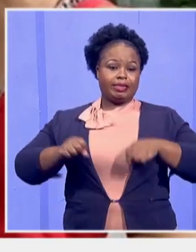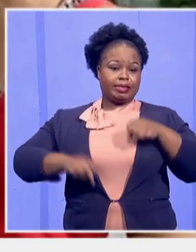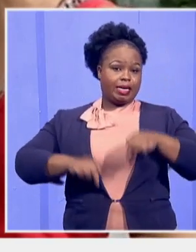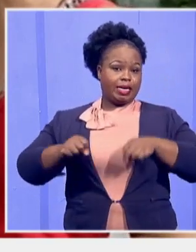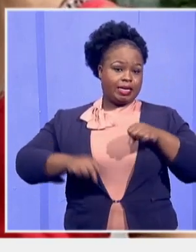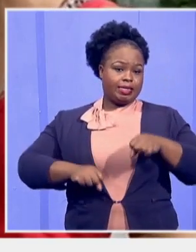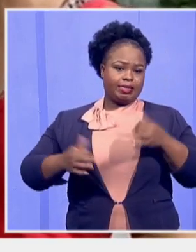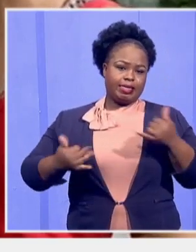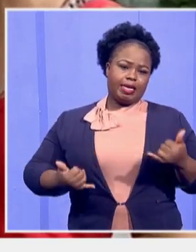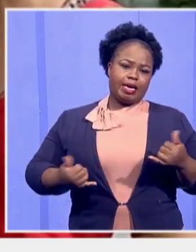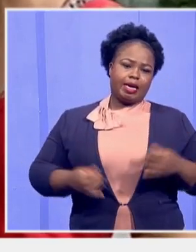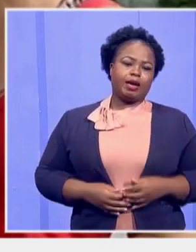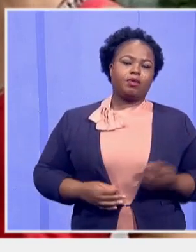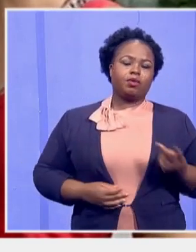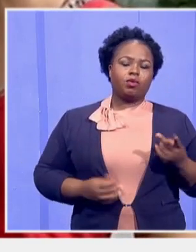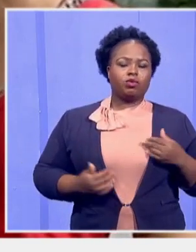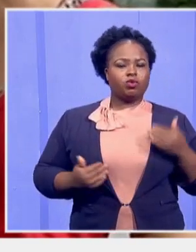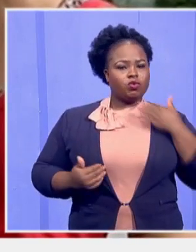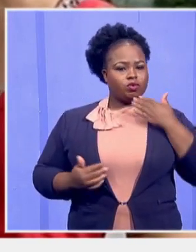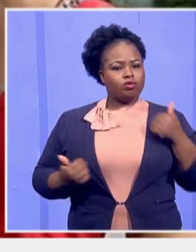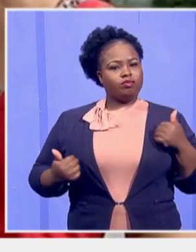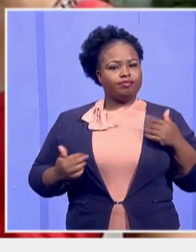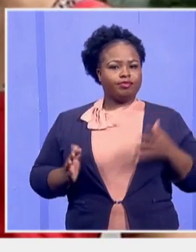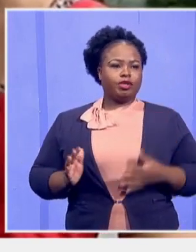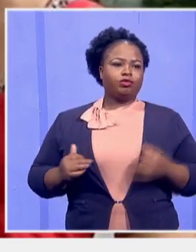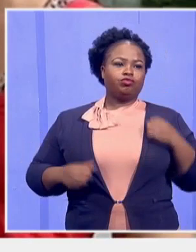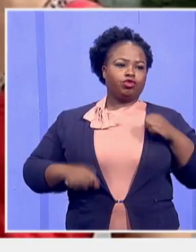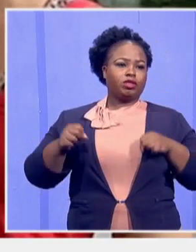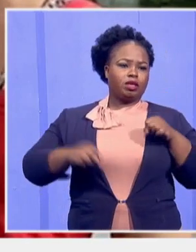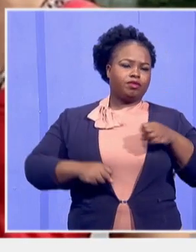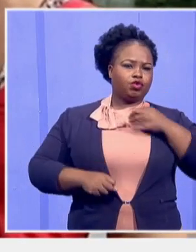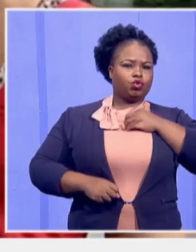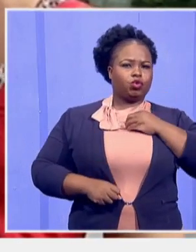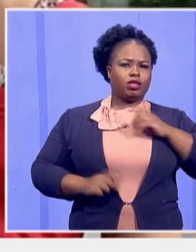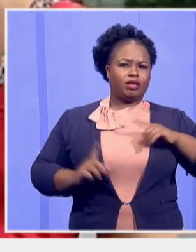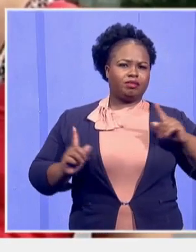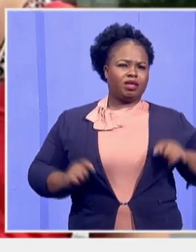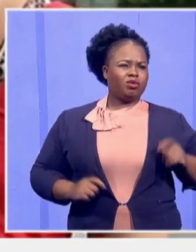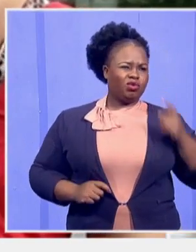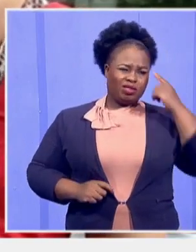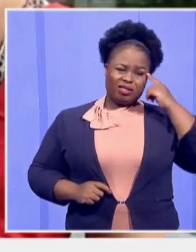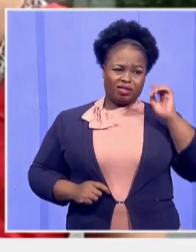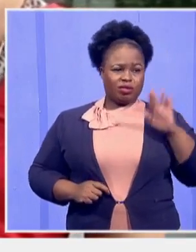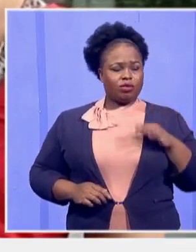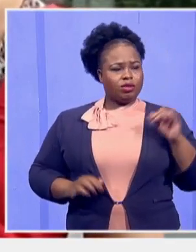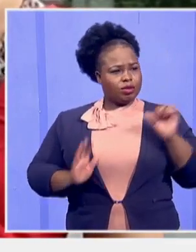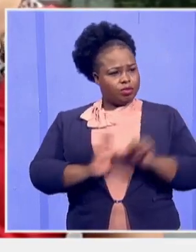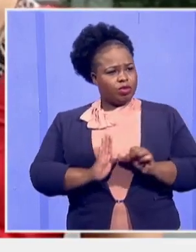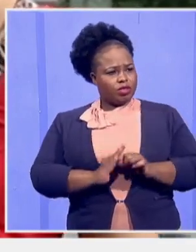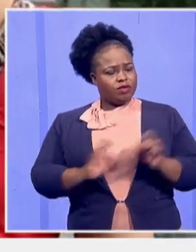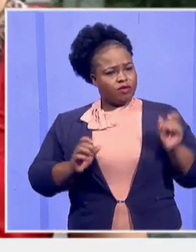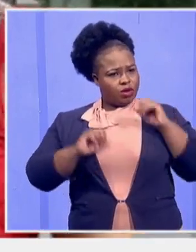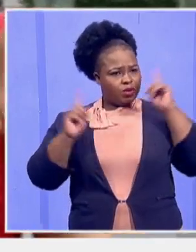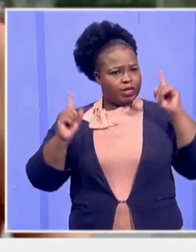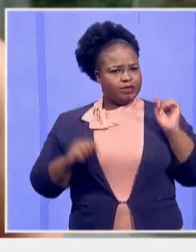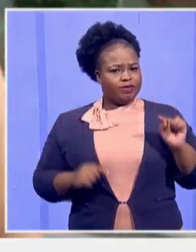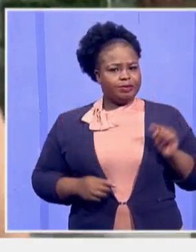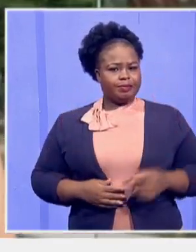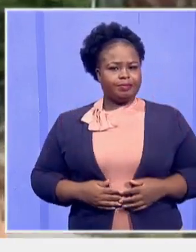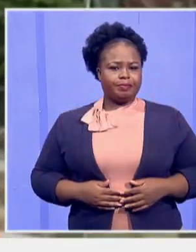now obviously taking on the road to go to Cape Town. How important are these exhibitions to raise awareness for this important